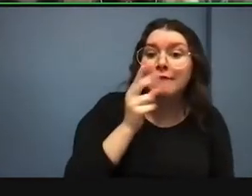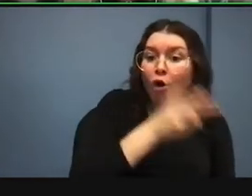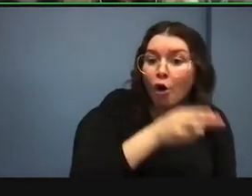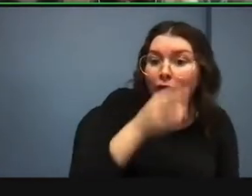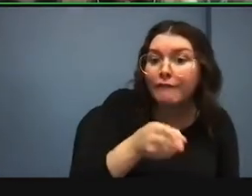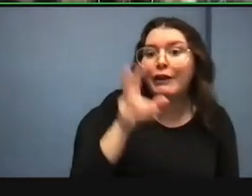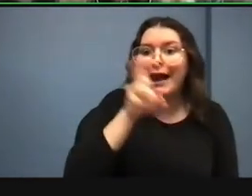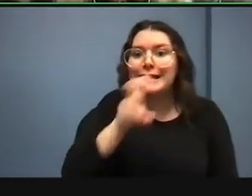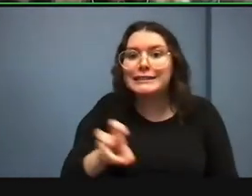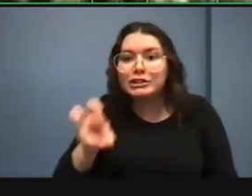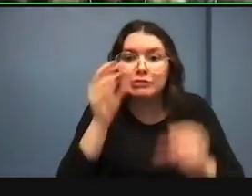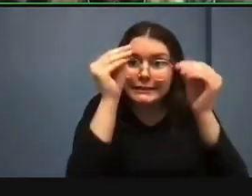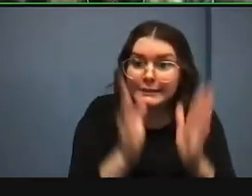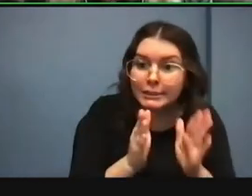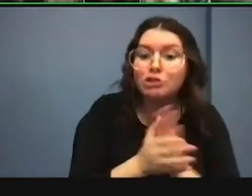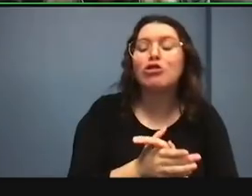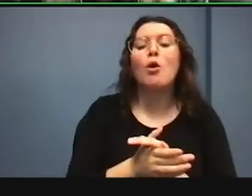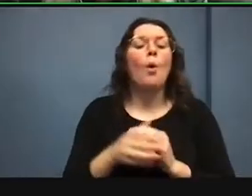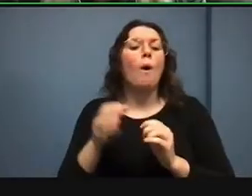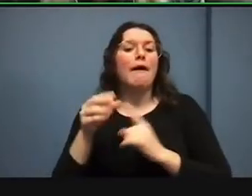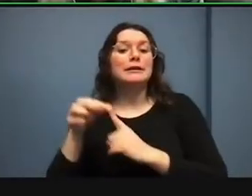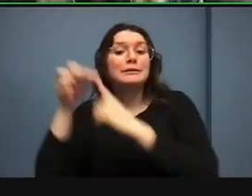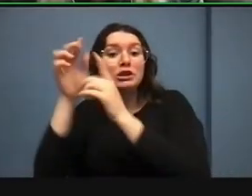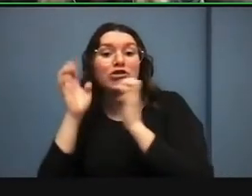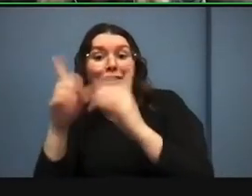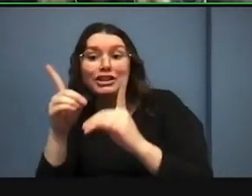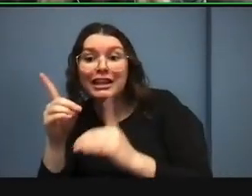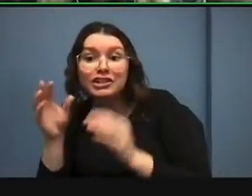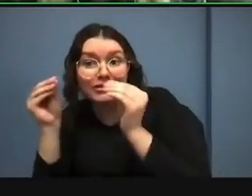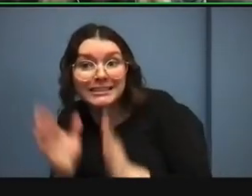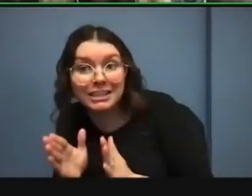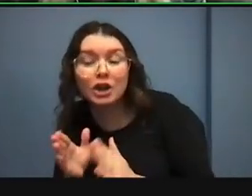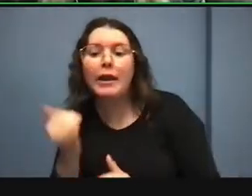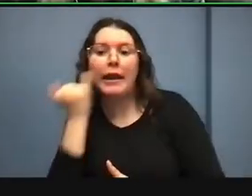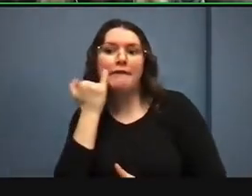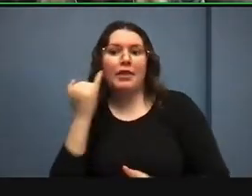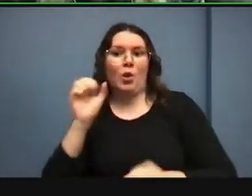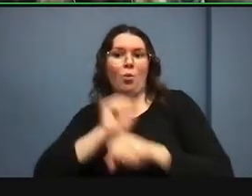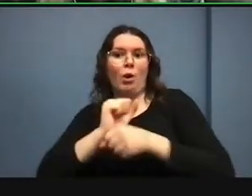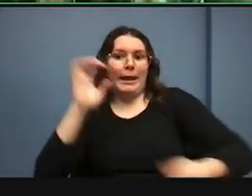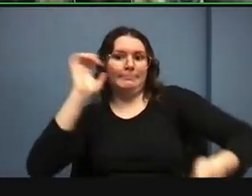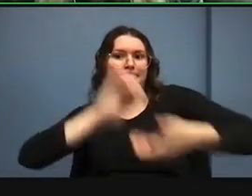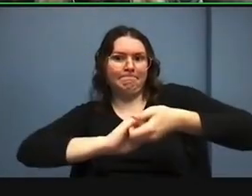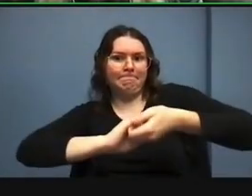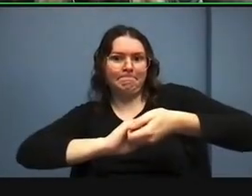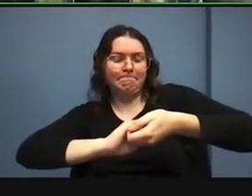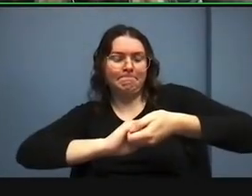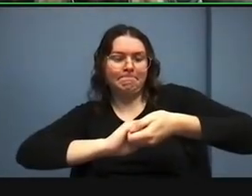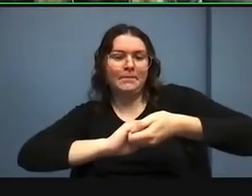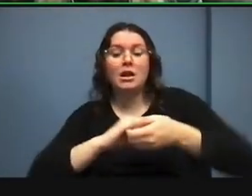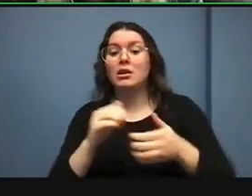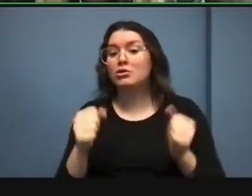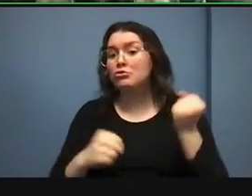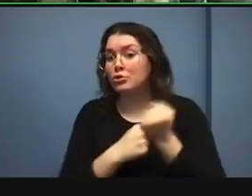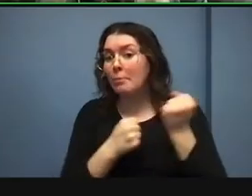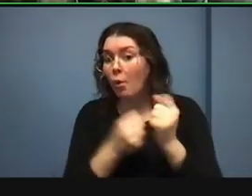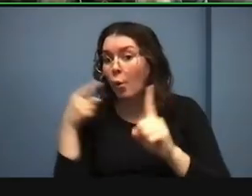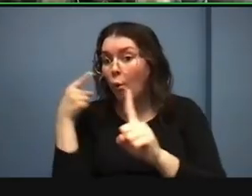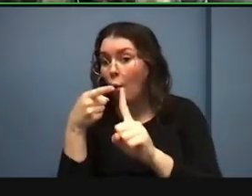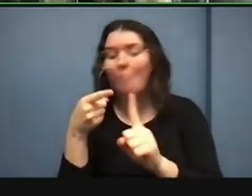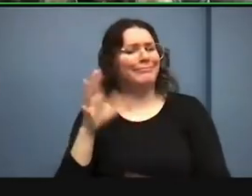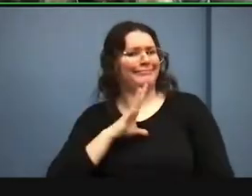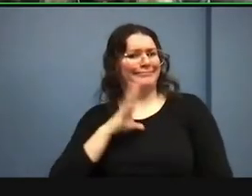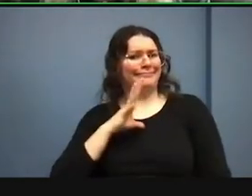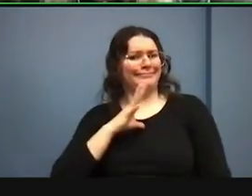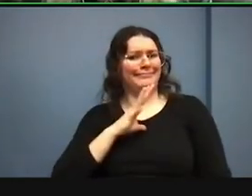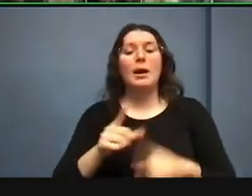itinerant teacher and a special education teacher if they're working in collaboration to support a goal. That's